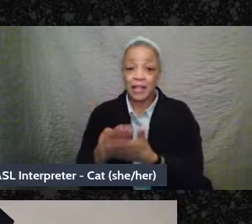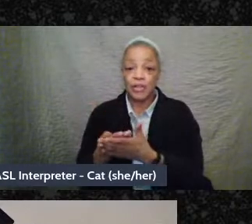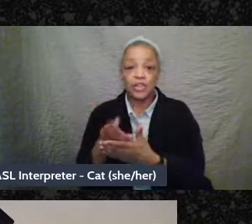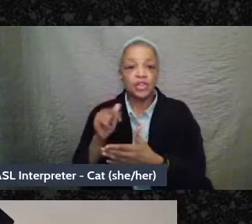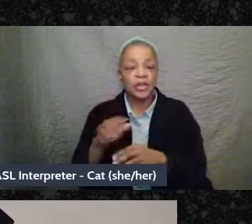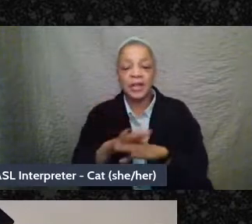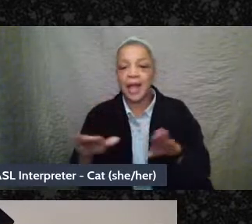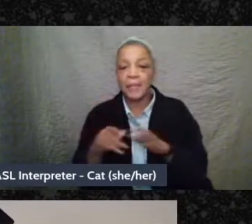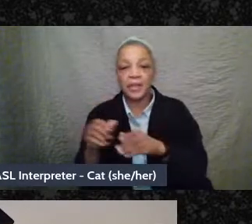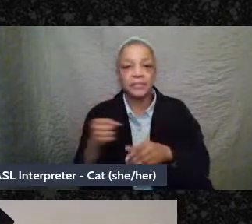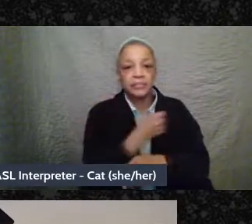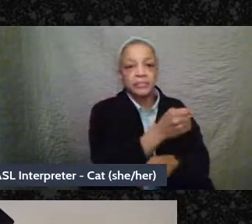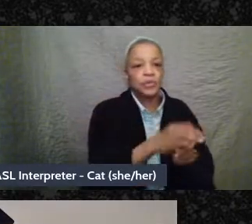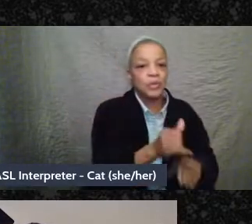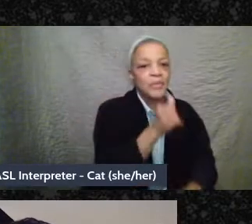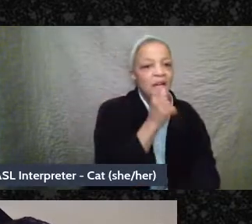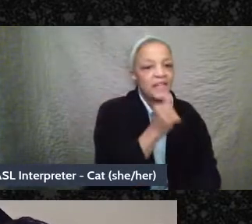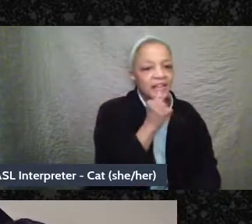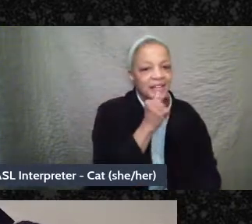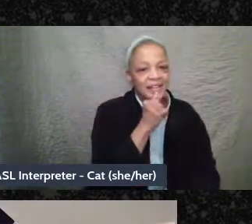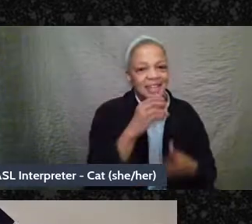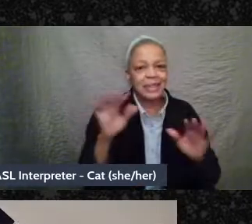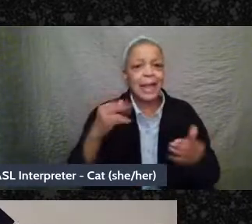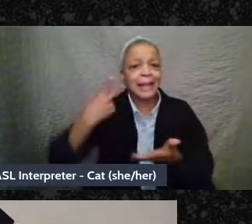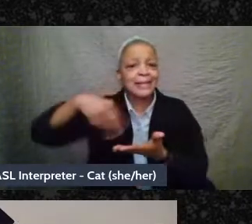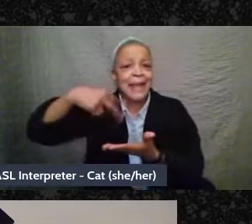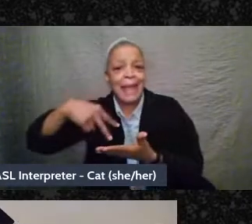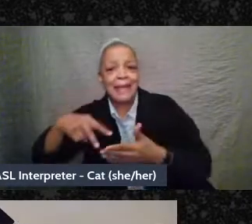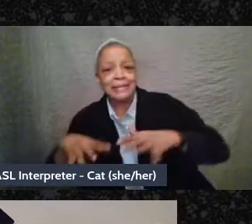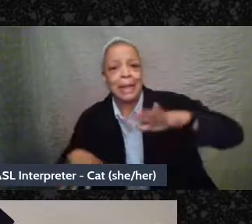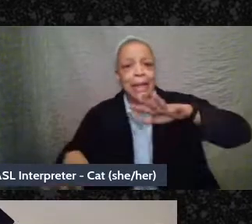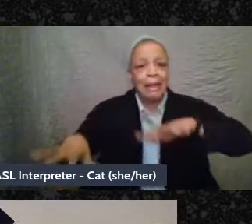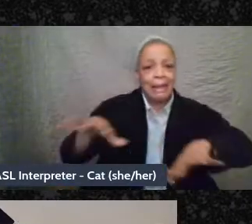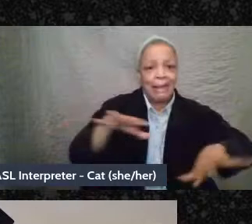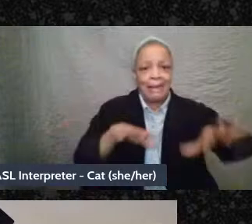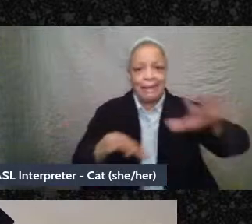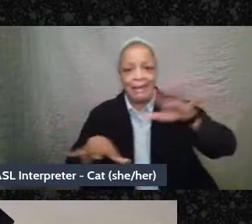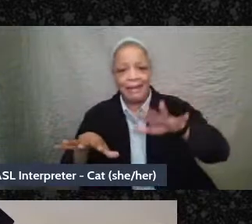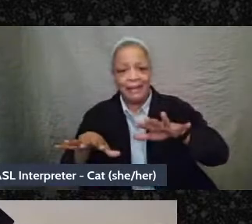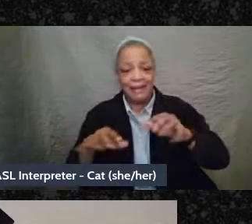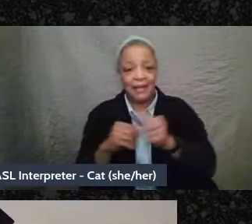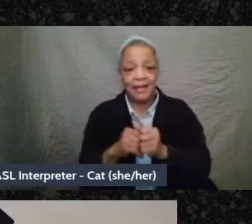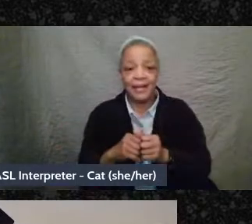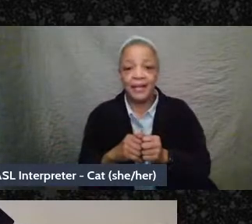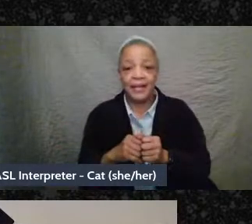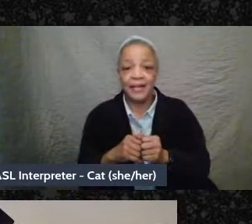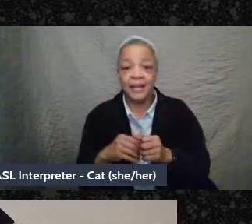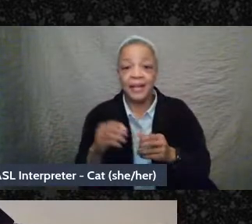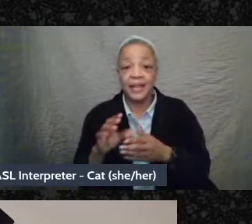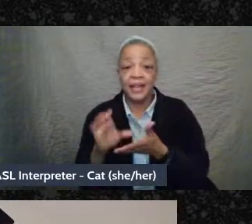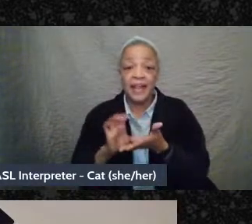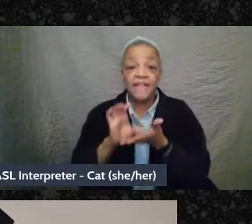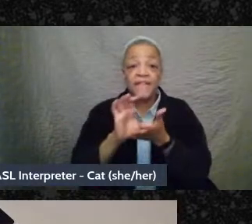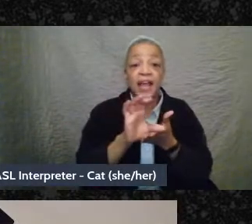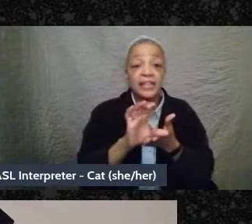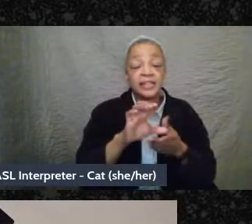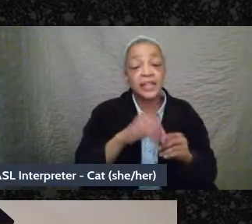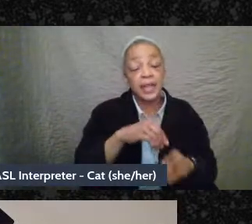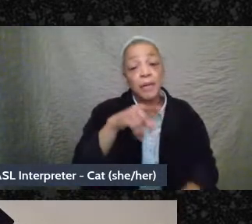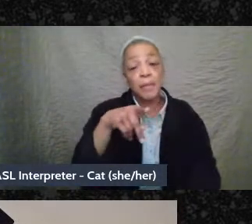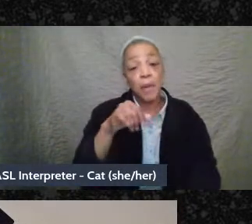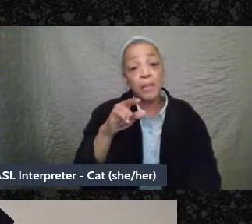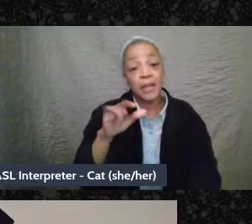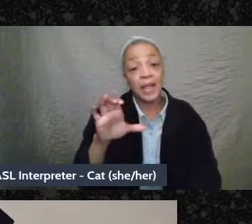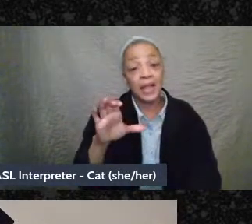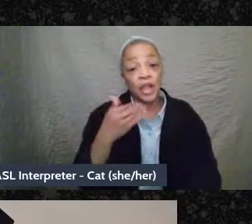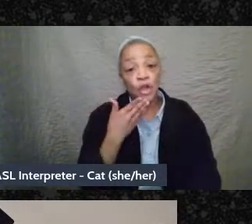we're doing a dance and trying to land, because even when we're like, yo, like I said, let's invest in public goods. And we were like,